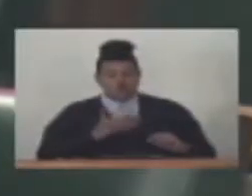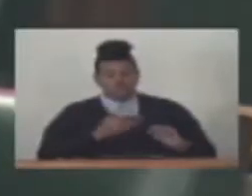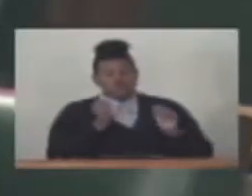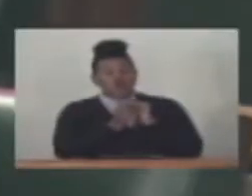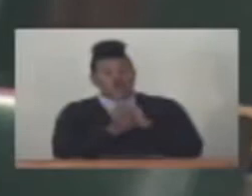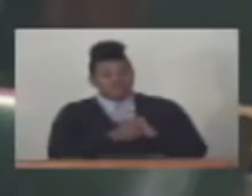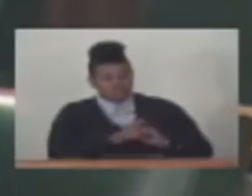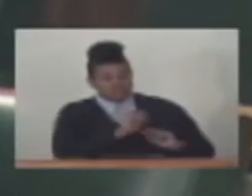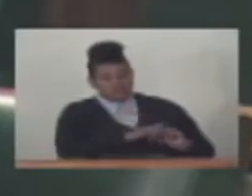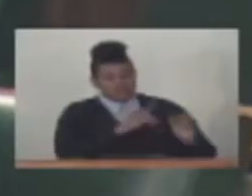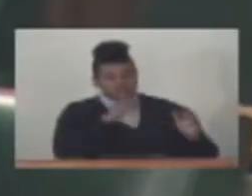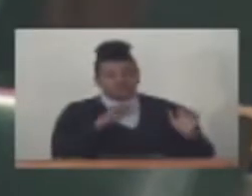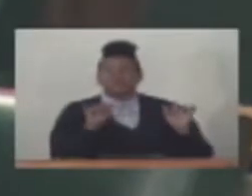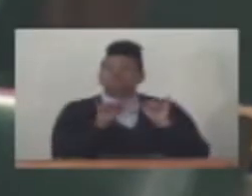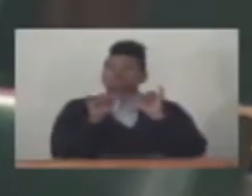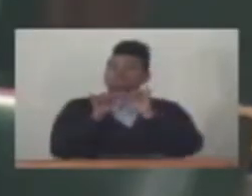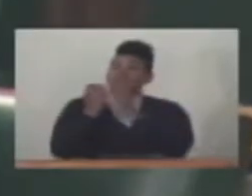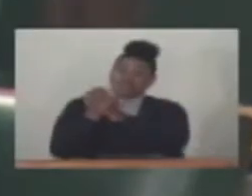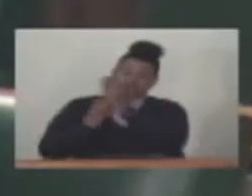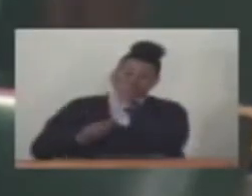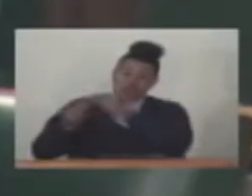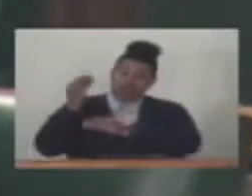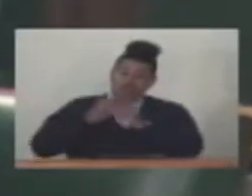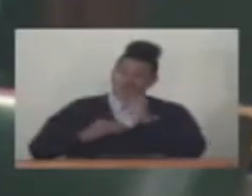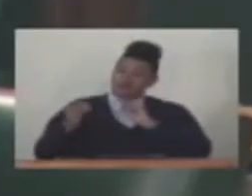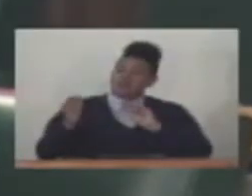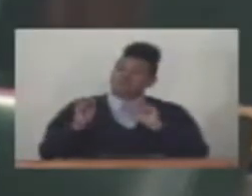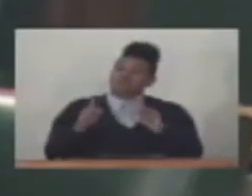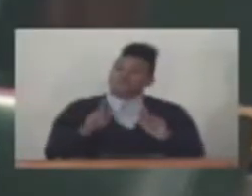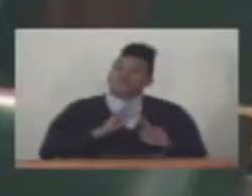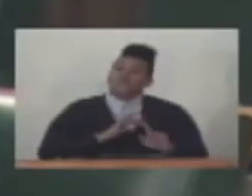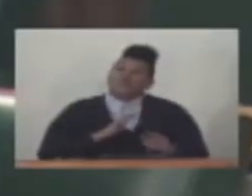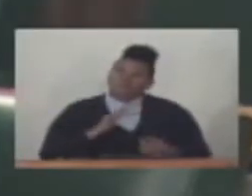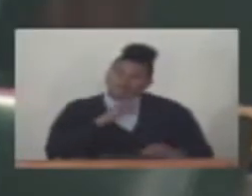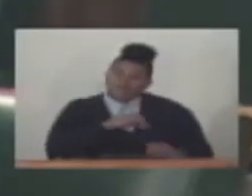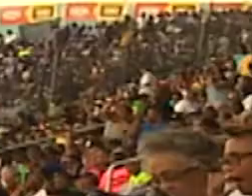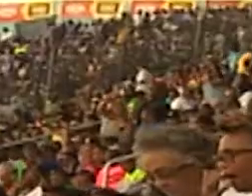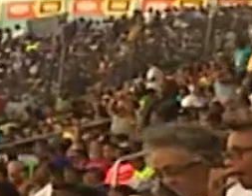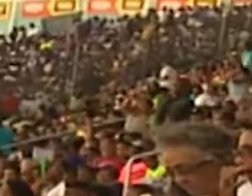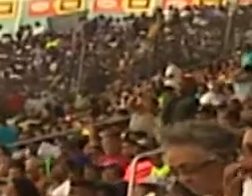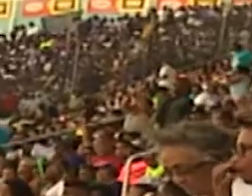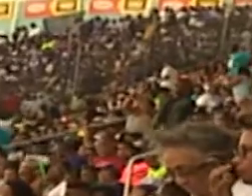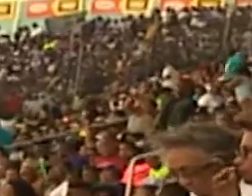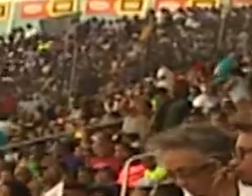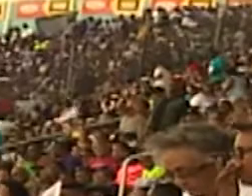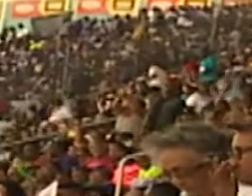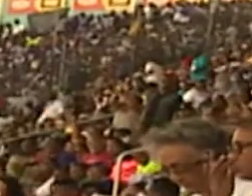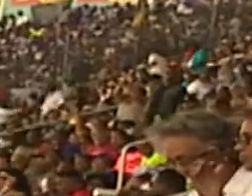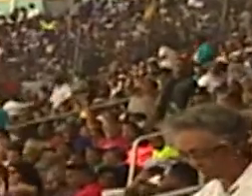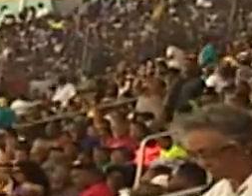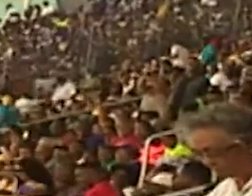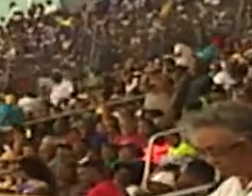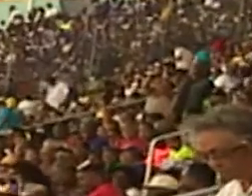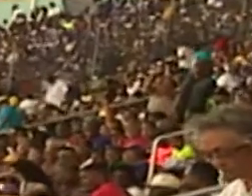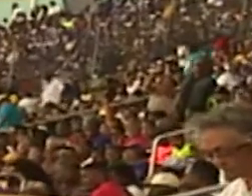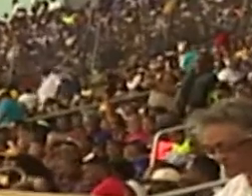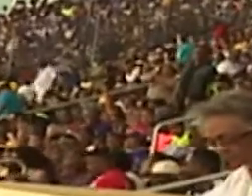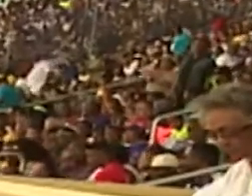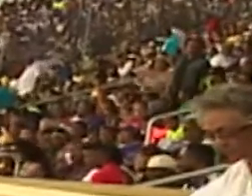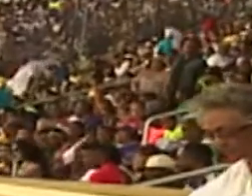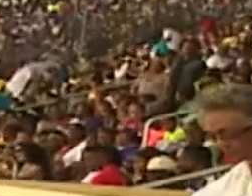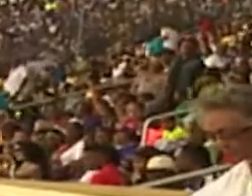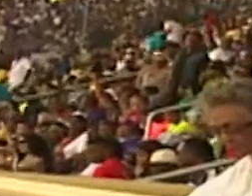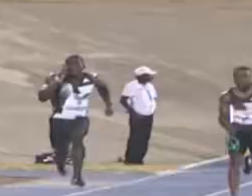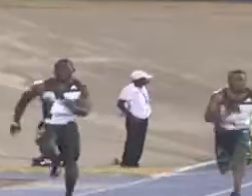to convert that into measurable economic returns. One of the ways in which we will be seeking to do this,